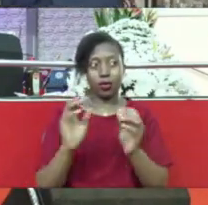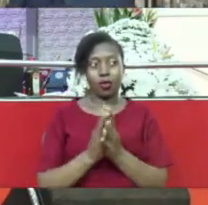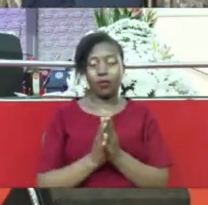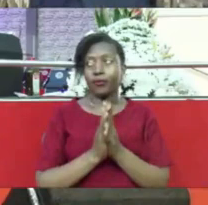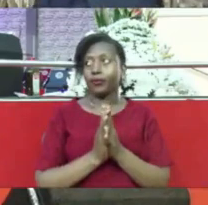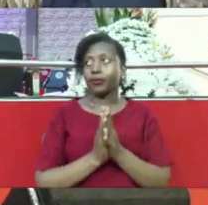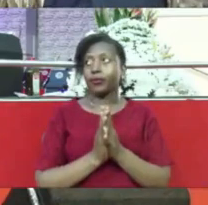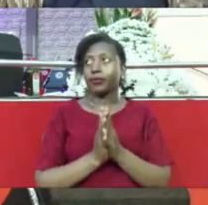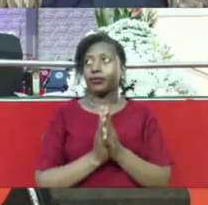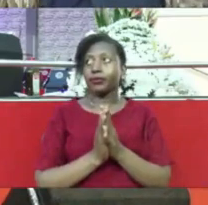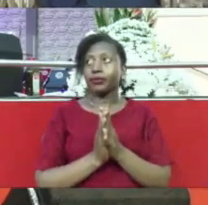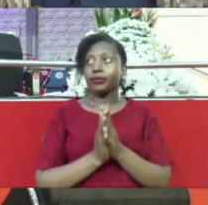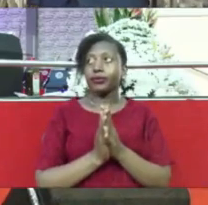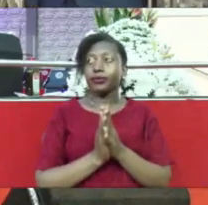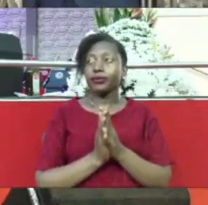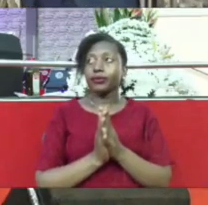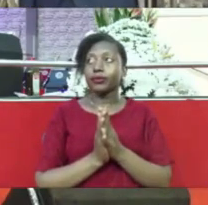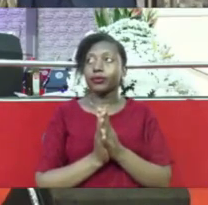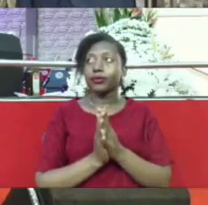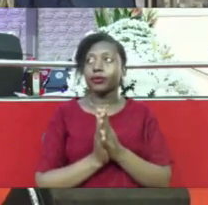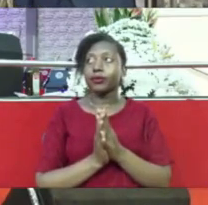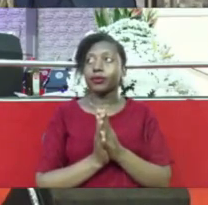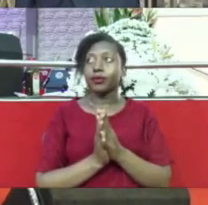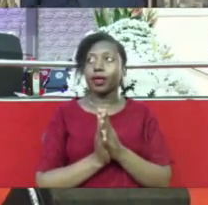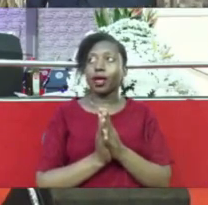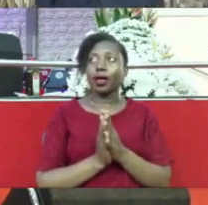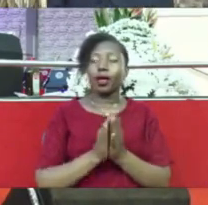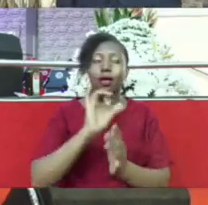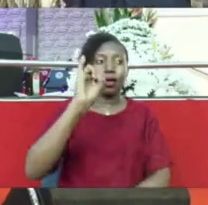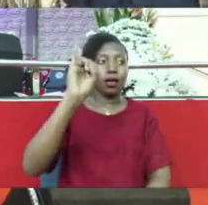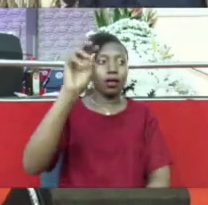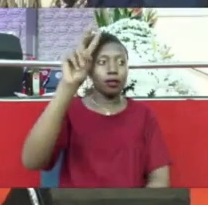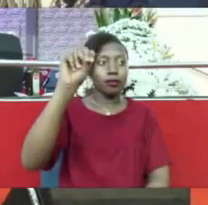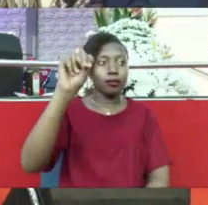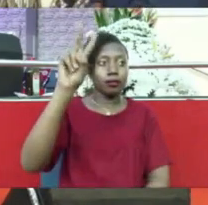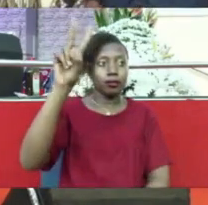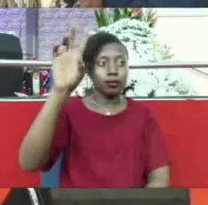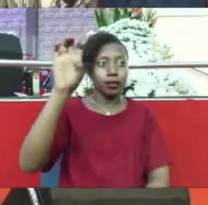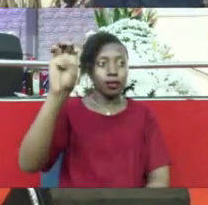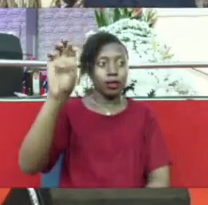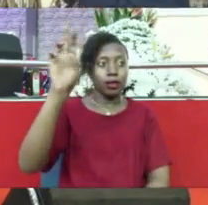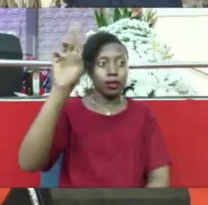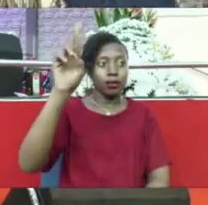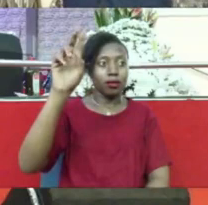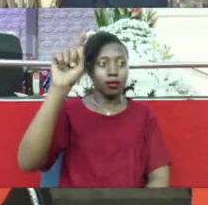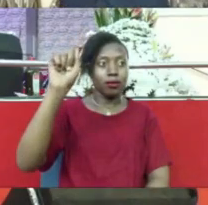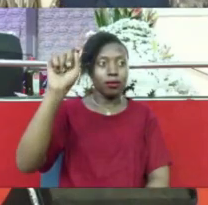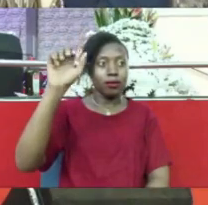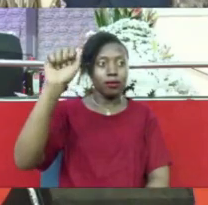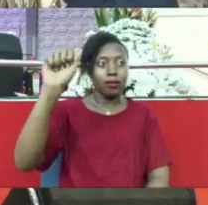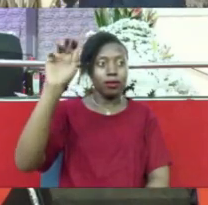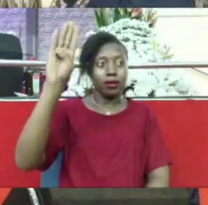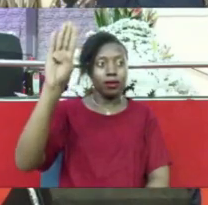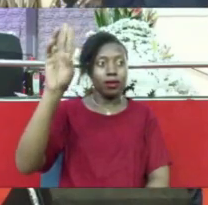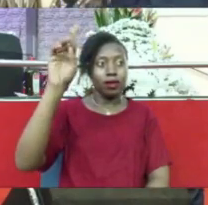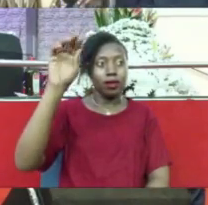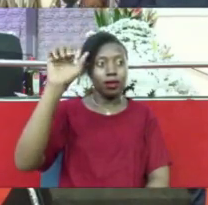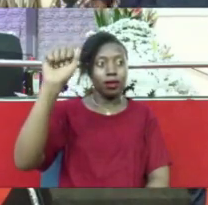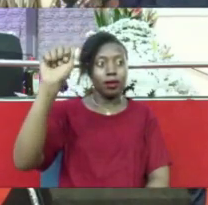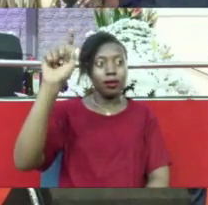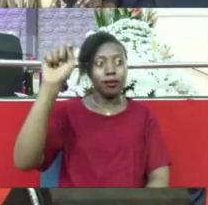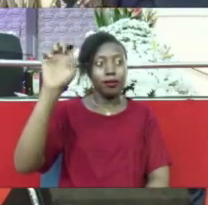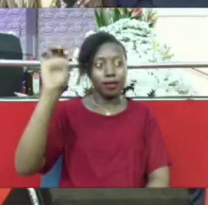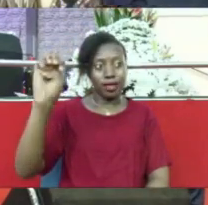my interpreter. An invertebrate is an animal lacking backbone. Ni mnyama ambao hawana uti wa